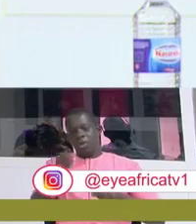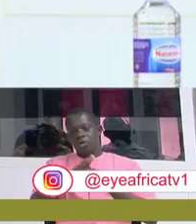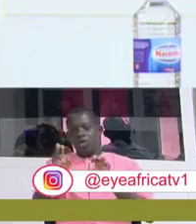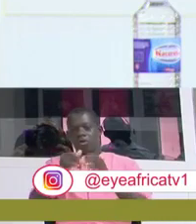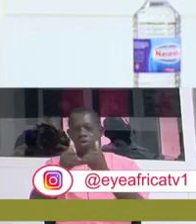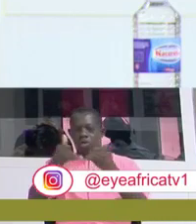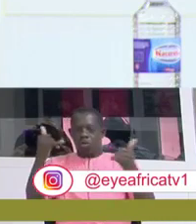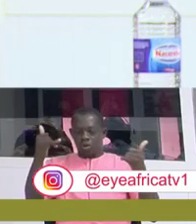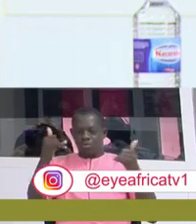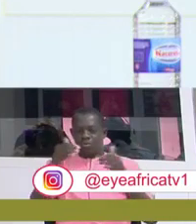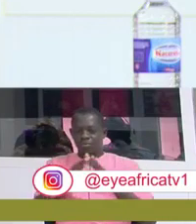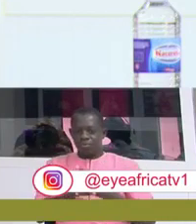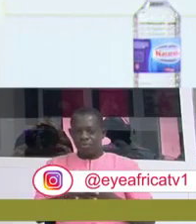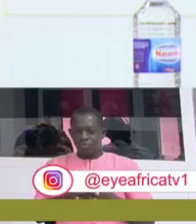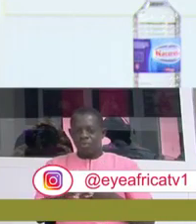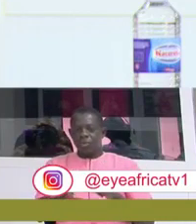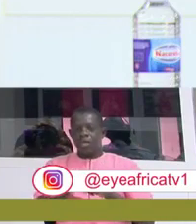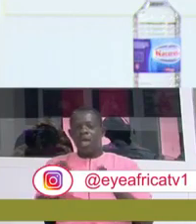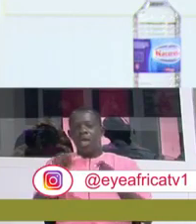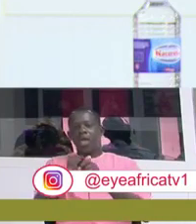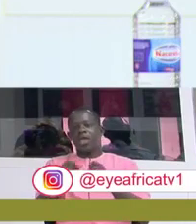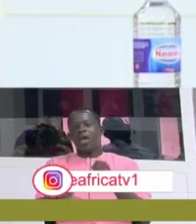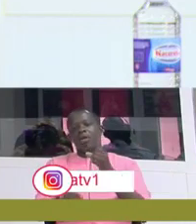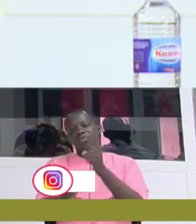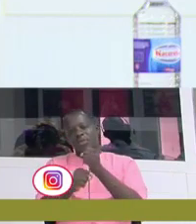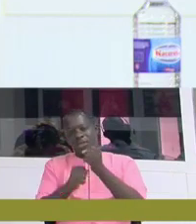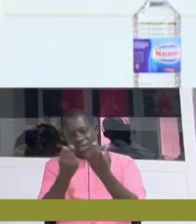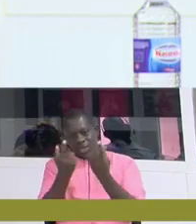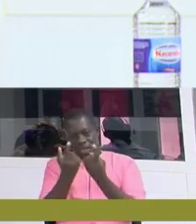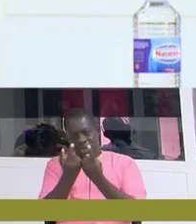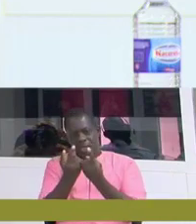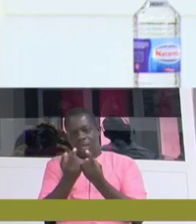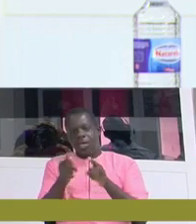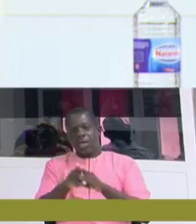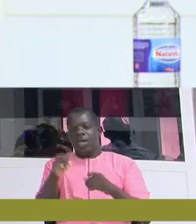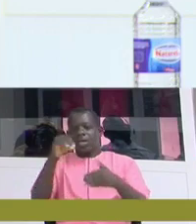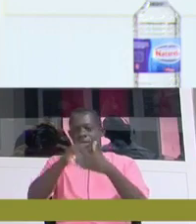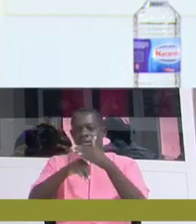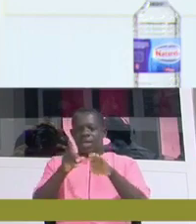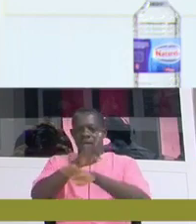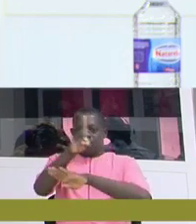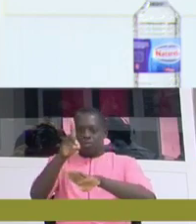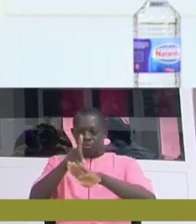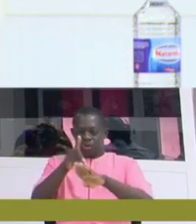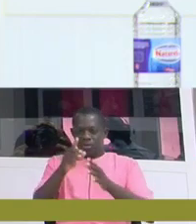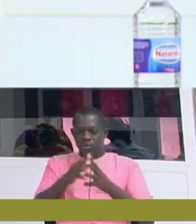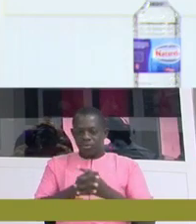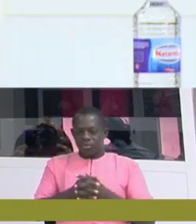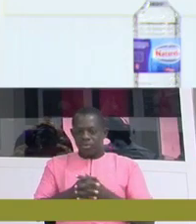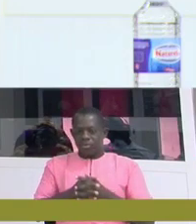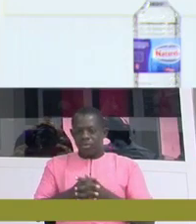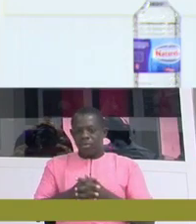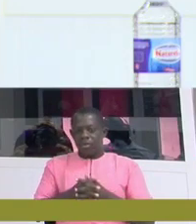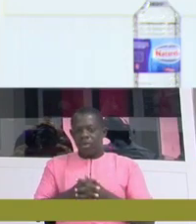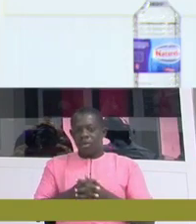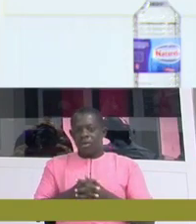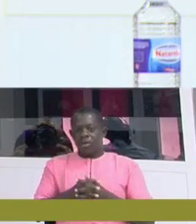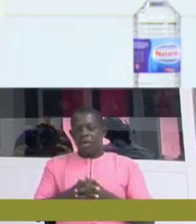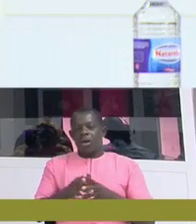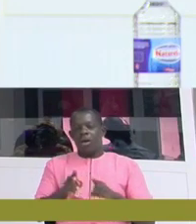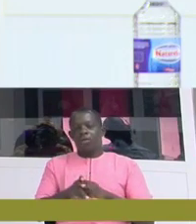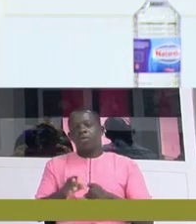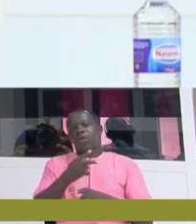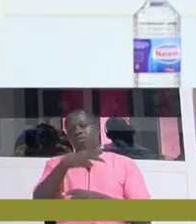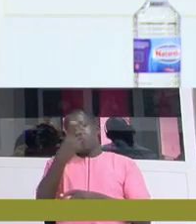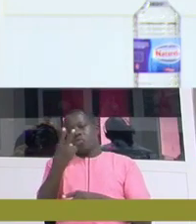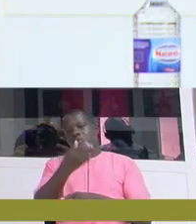ala kesole keke damen. The magazine of the gun Obedunding, was inside mankasini, the gun. Ya and there